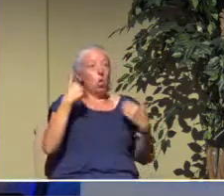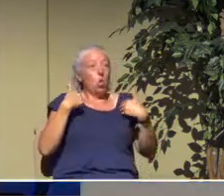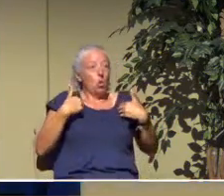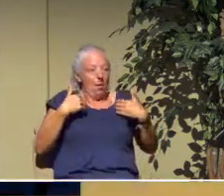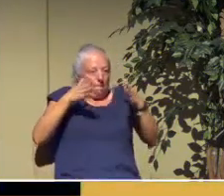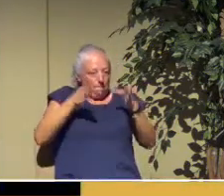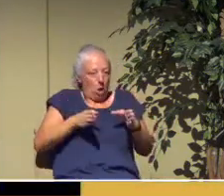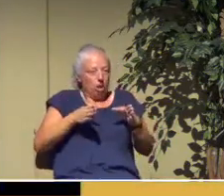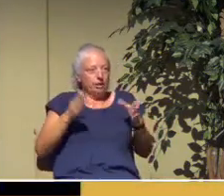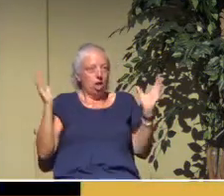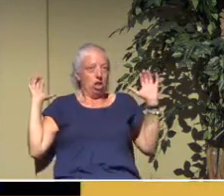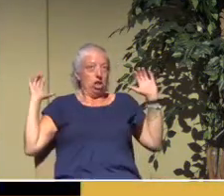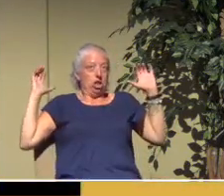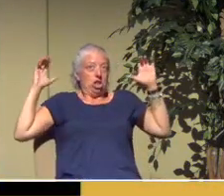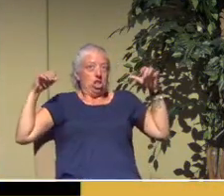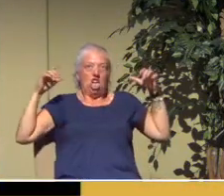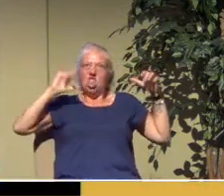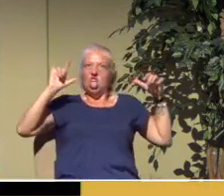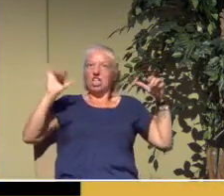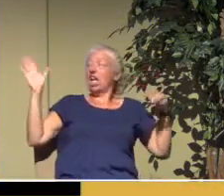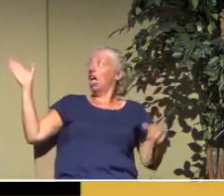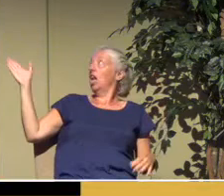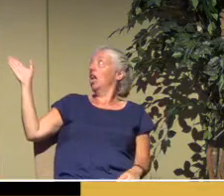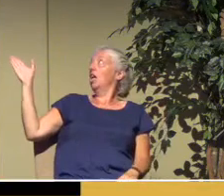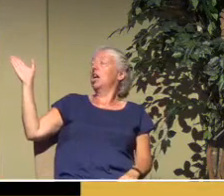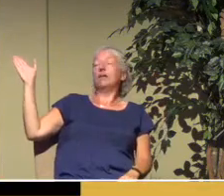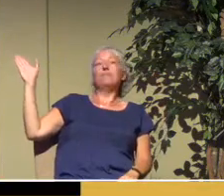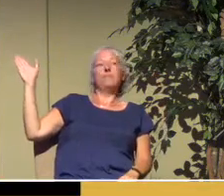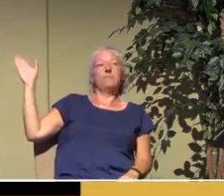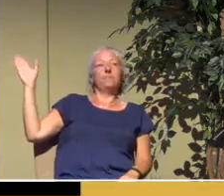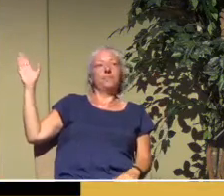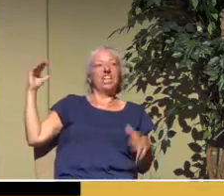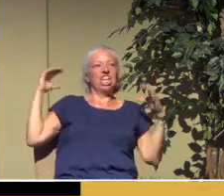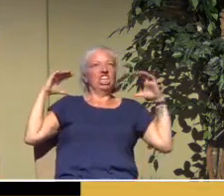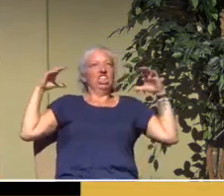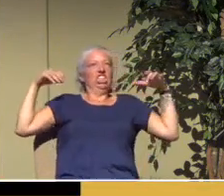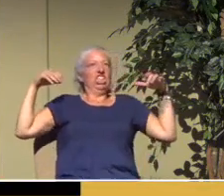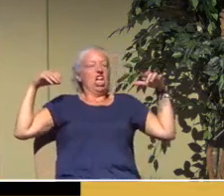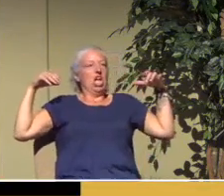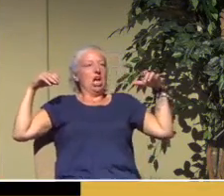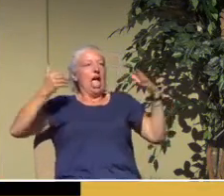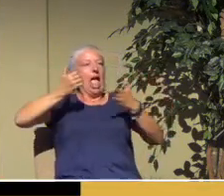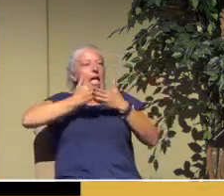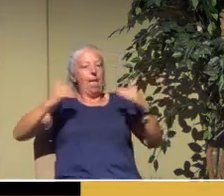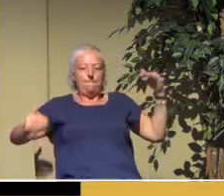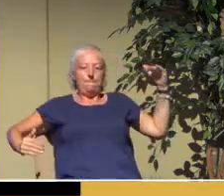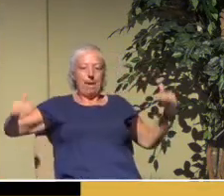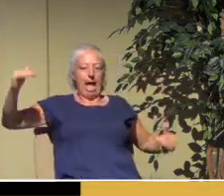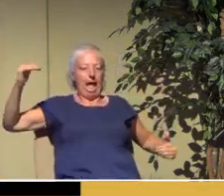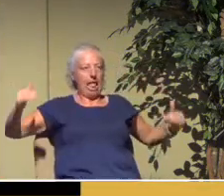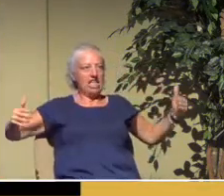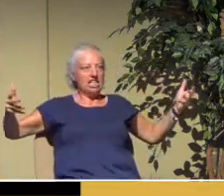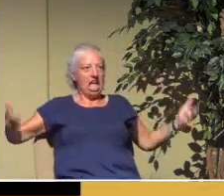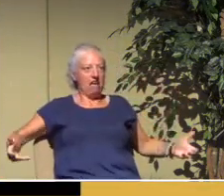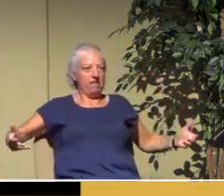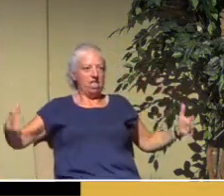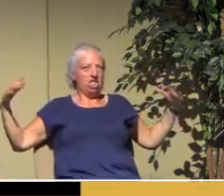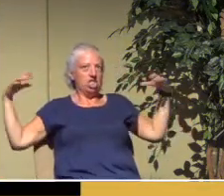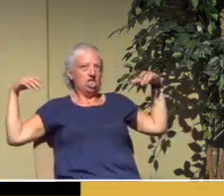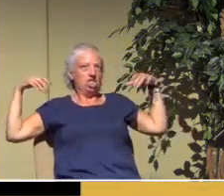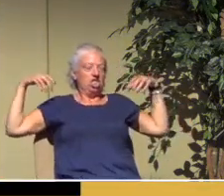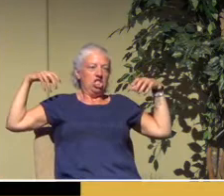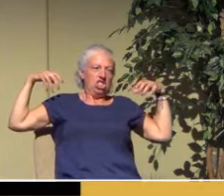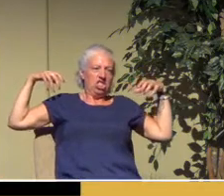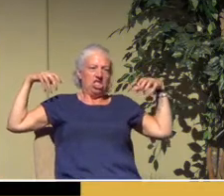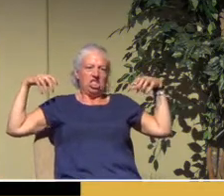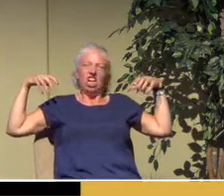this. So there's a man carrying a yoke, right, to balance the load. And at first, if we really think about these words, we think,